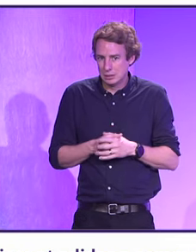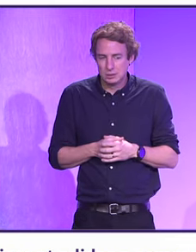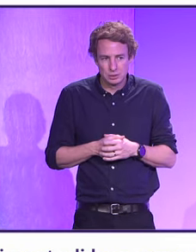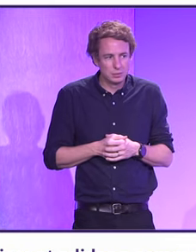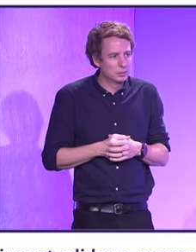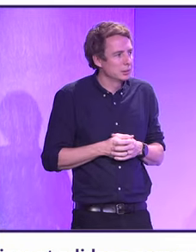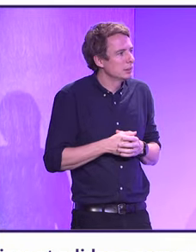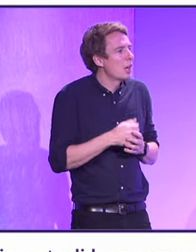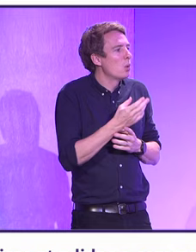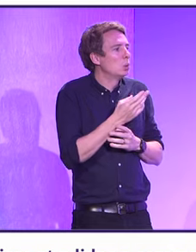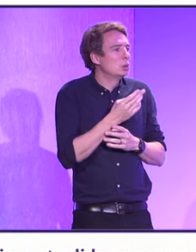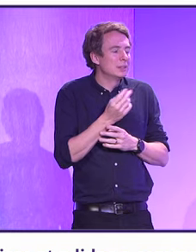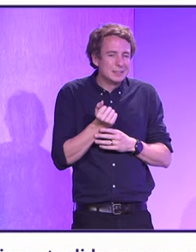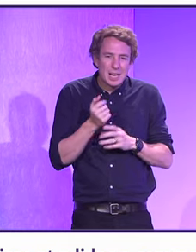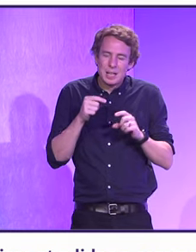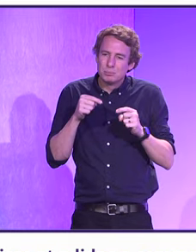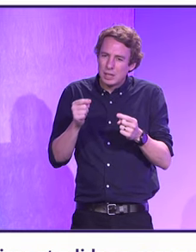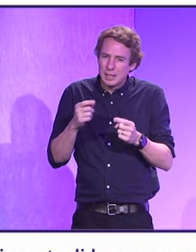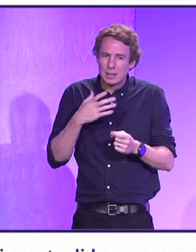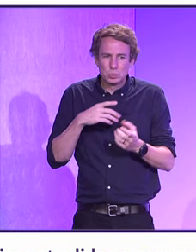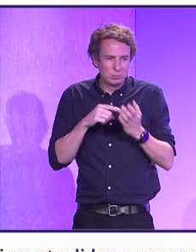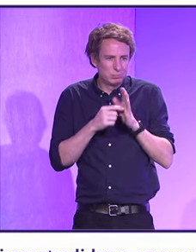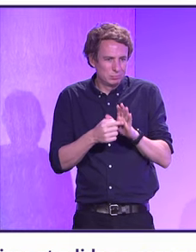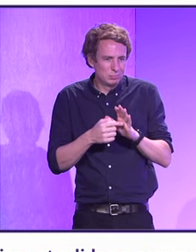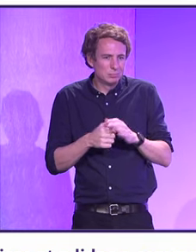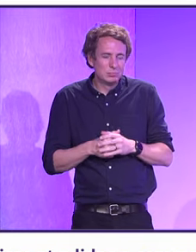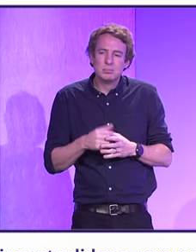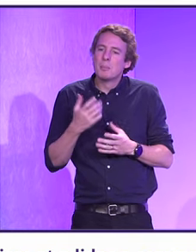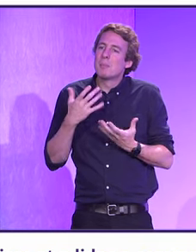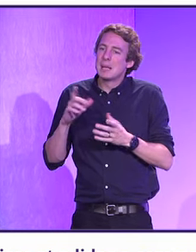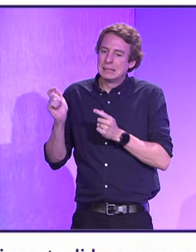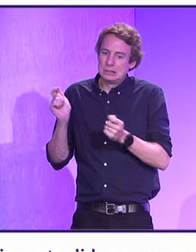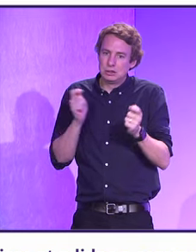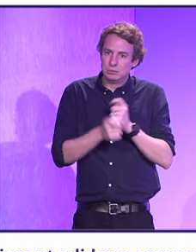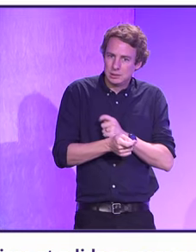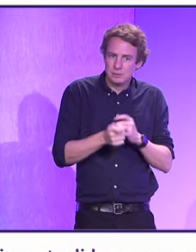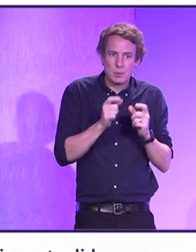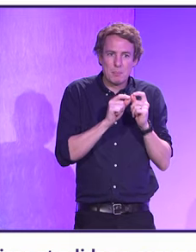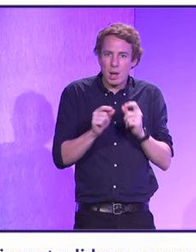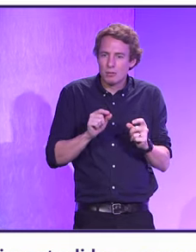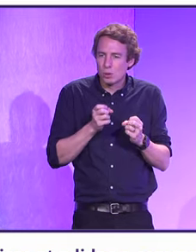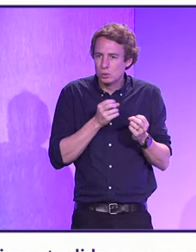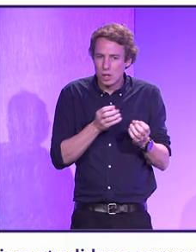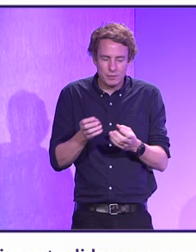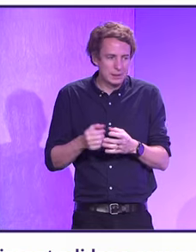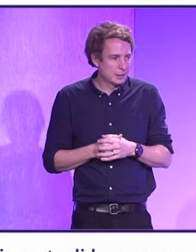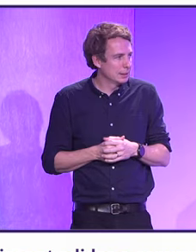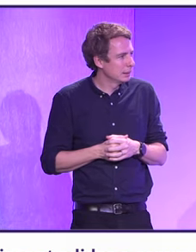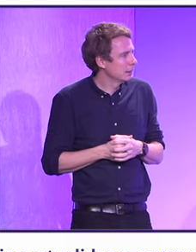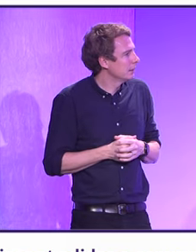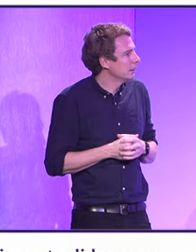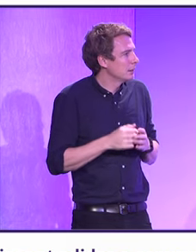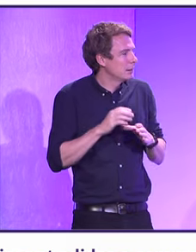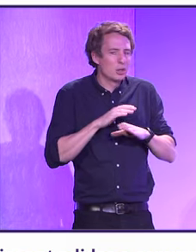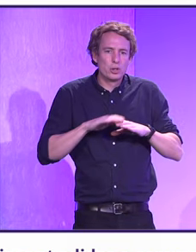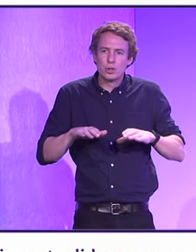We really wanted to give you some classic challenges that we faced immediately once we shifted to the microservices. And the journey was, it